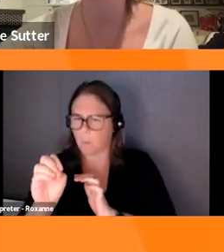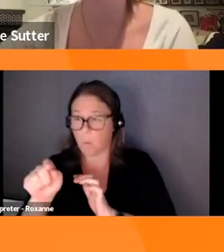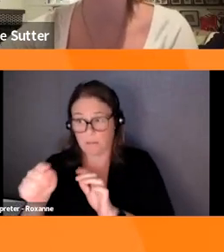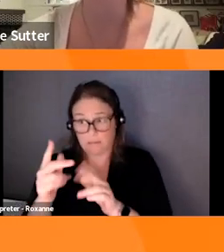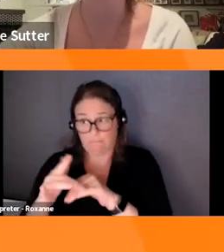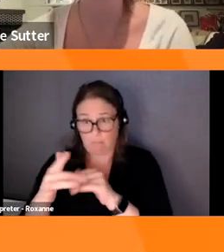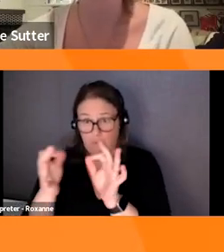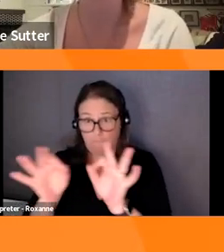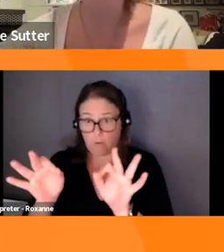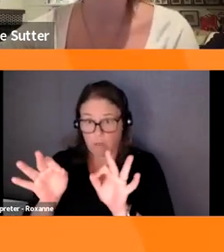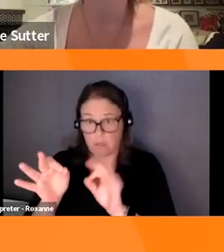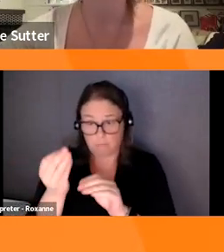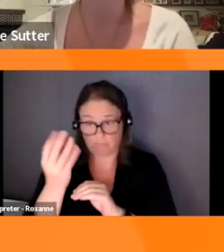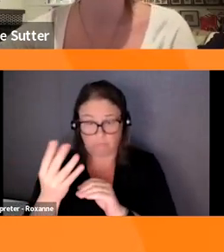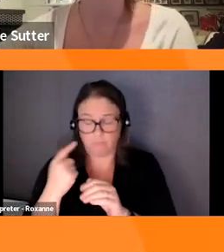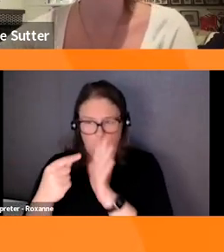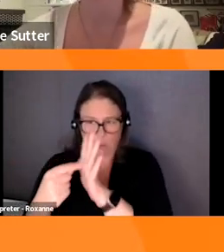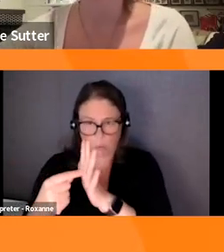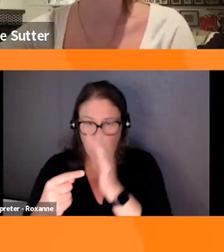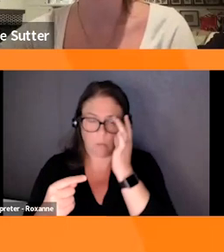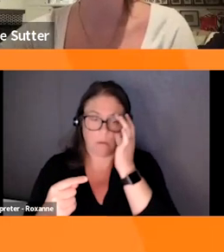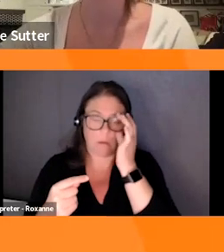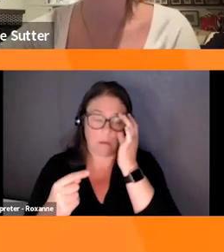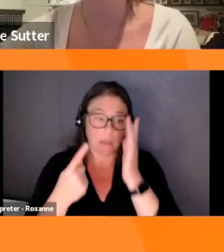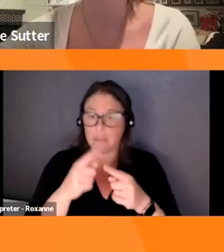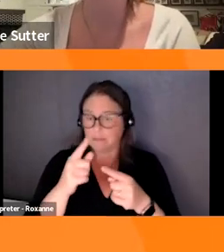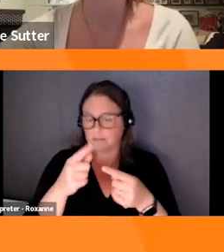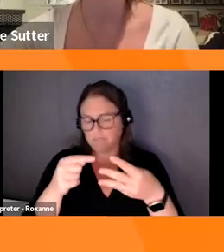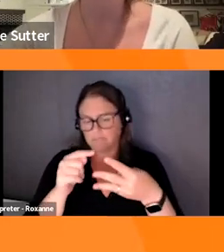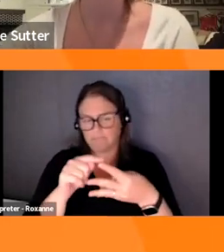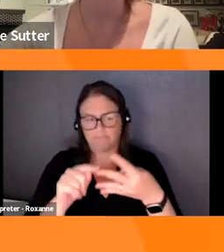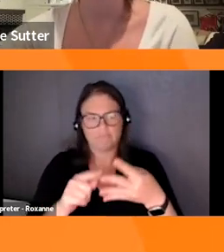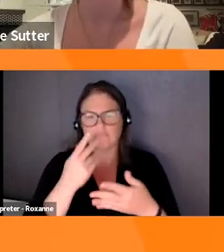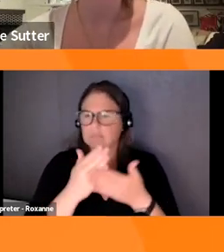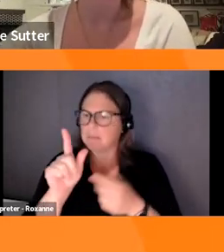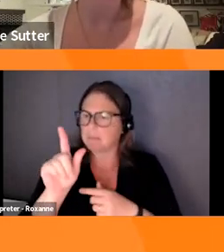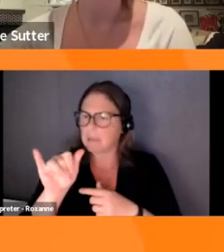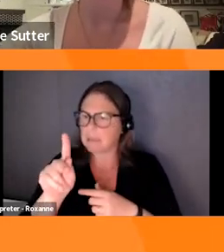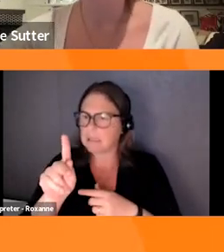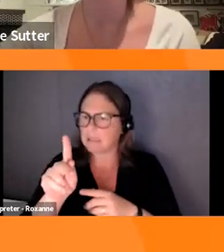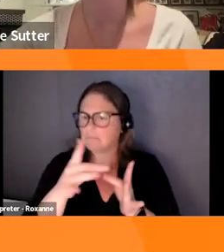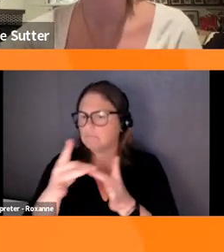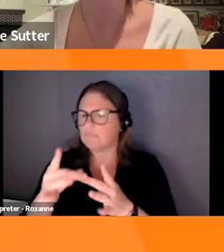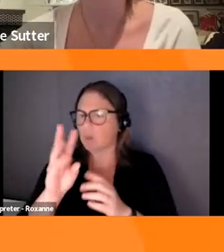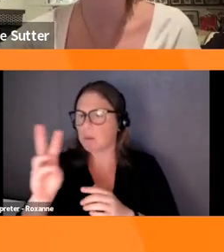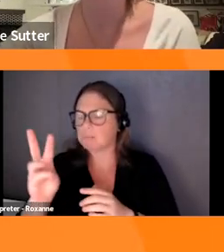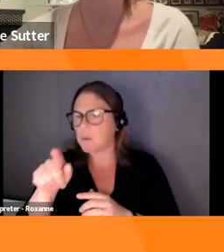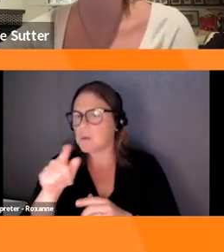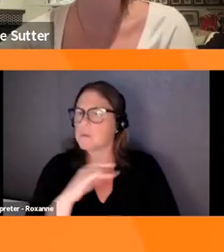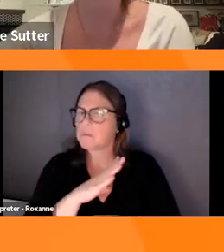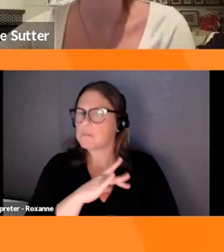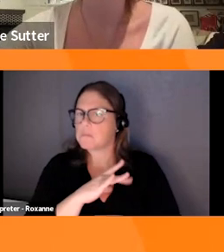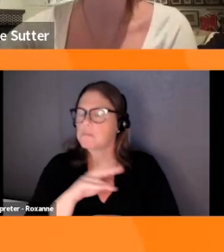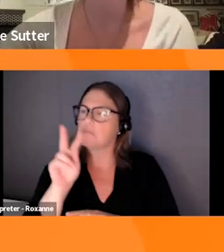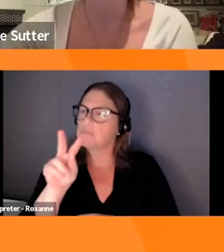with you later. There is also links to different resources that might be helpful to you, being able to look